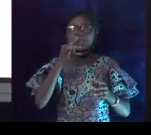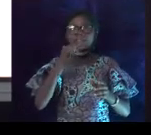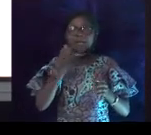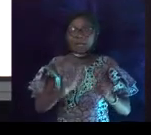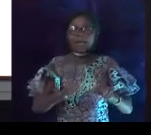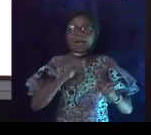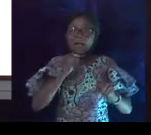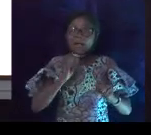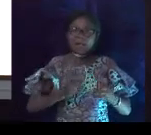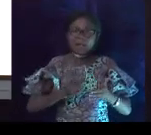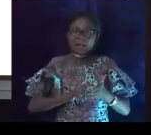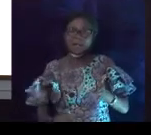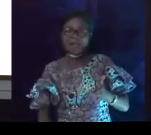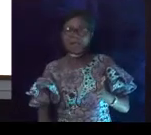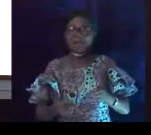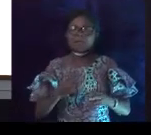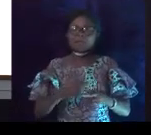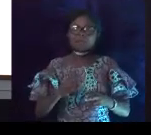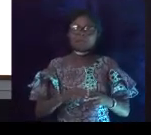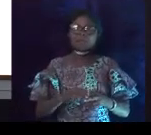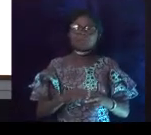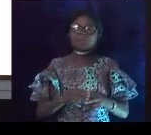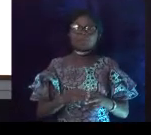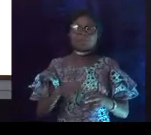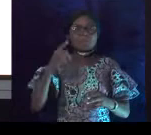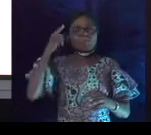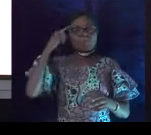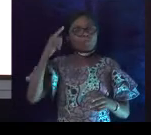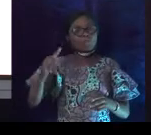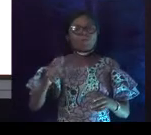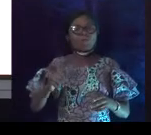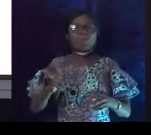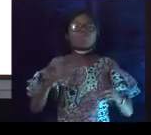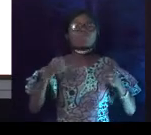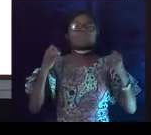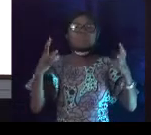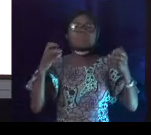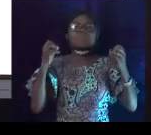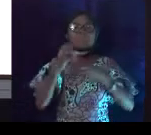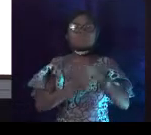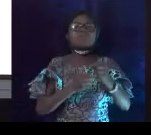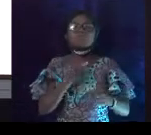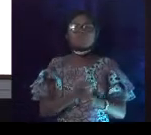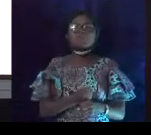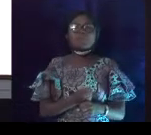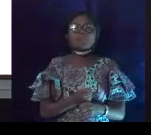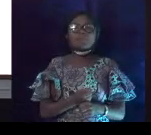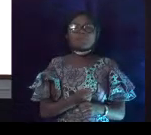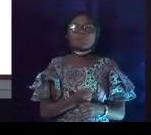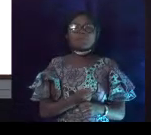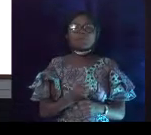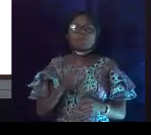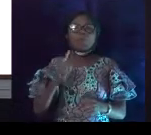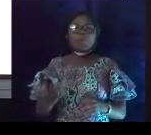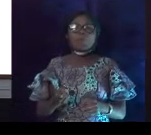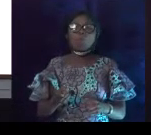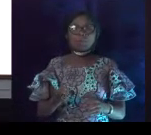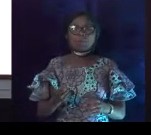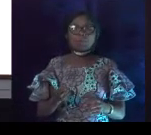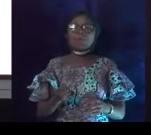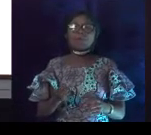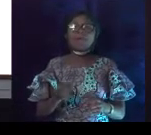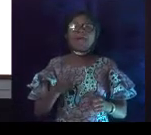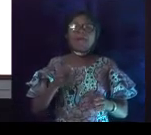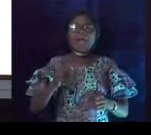for several years. A herding hen can lay eggs for several years. That's one